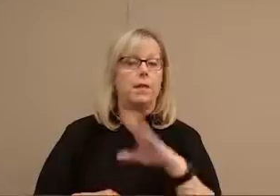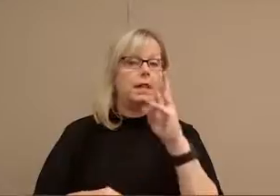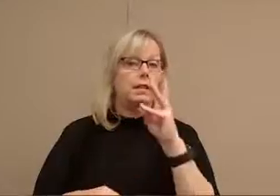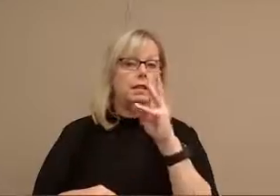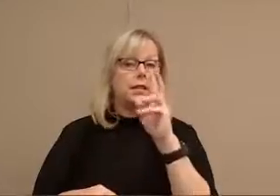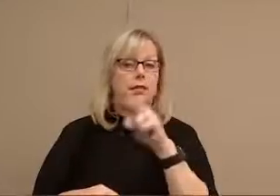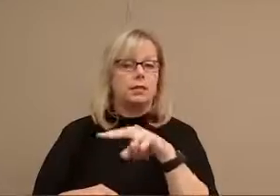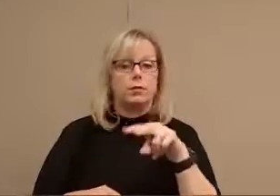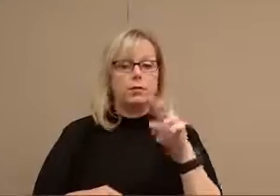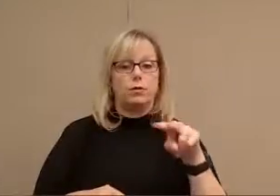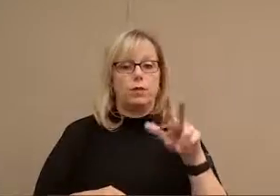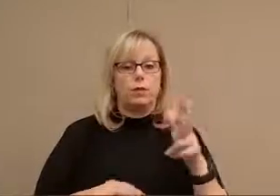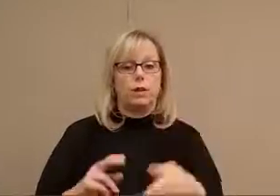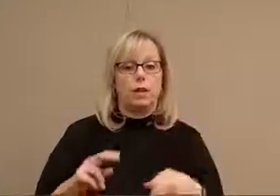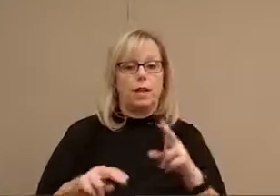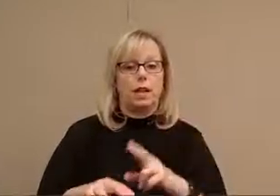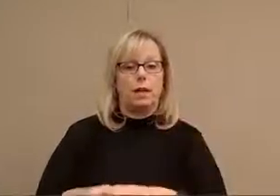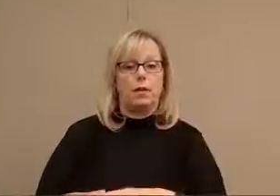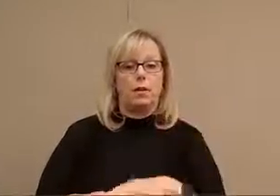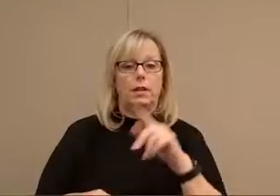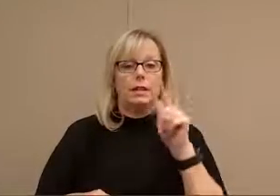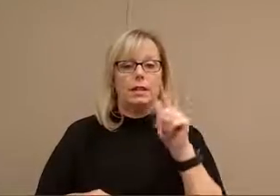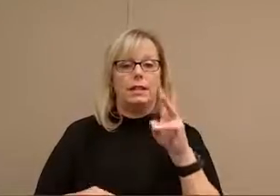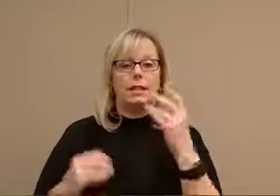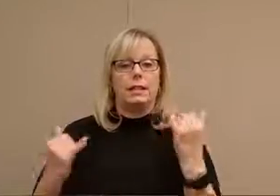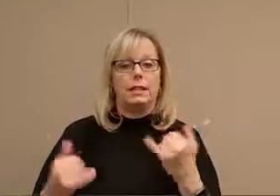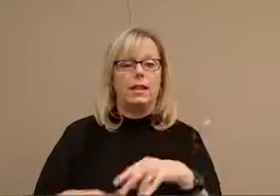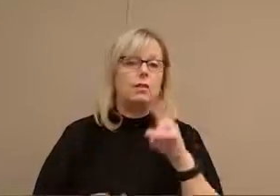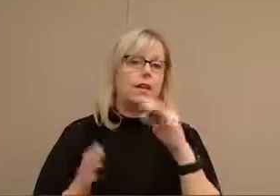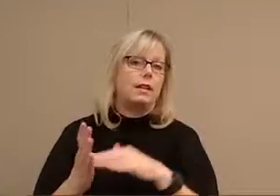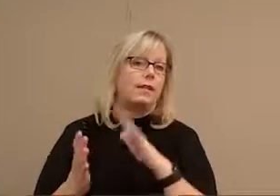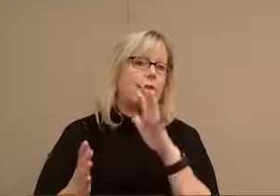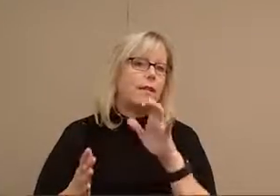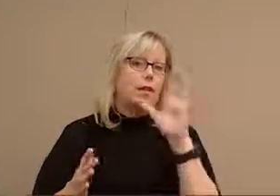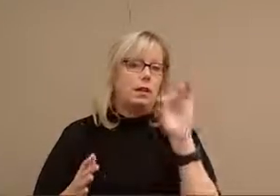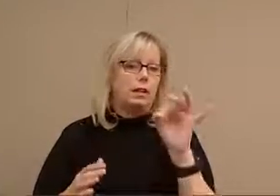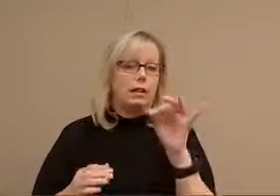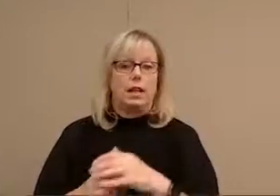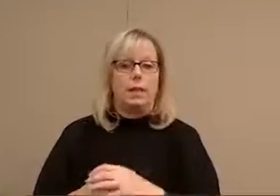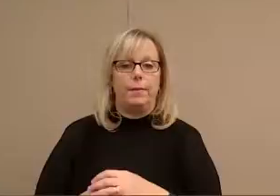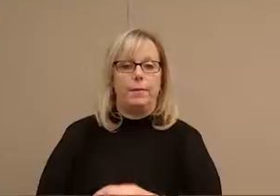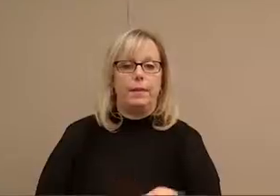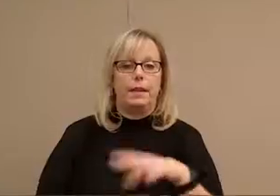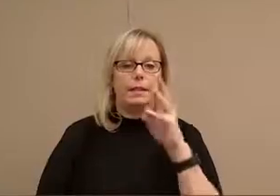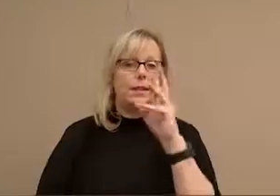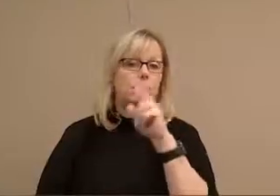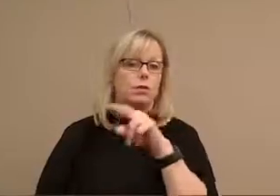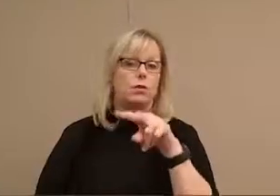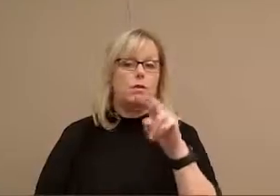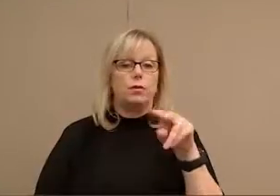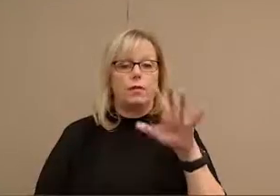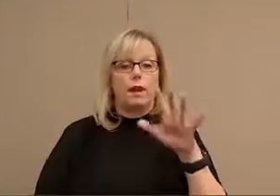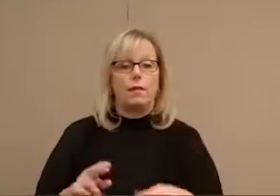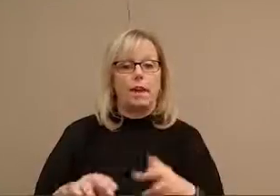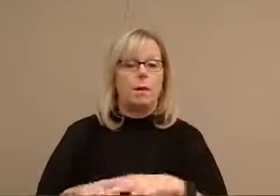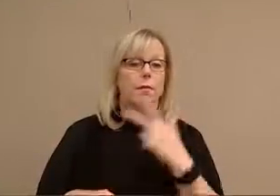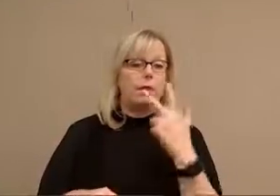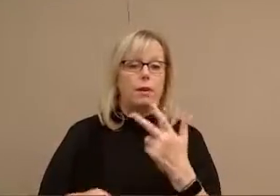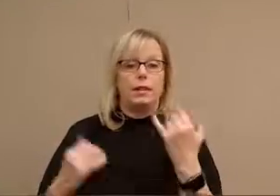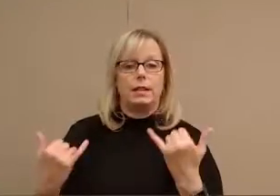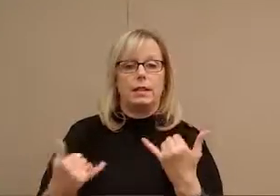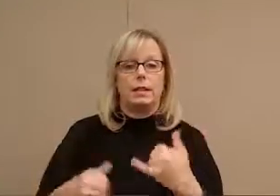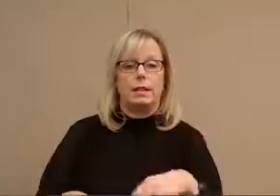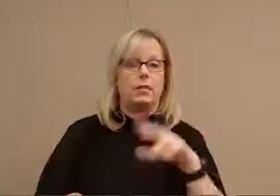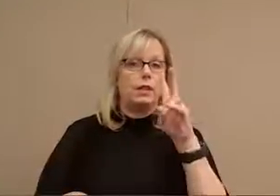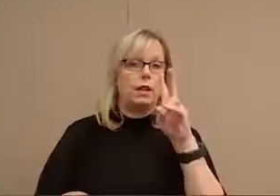3,840. 62223 up 26 to 2,509. 62225 up